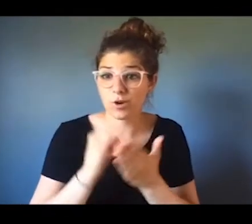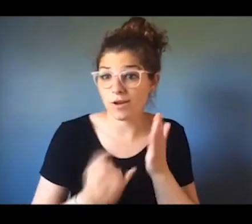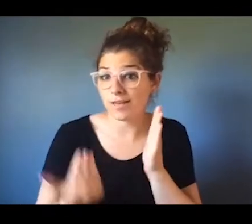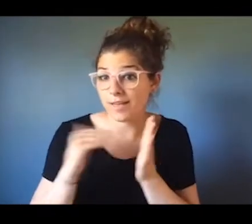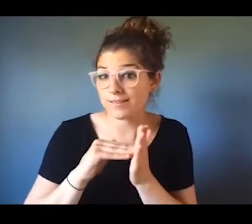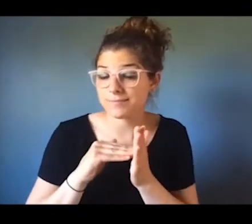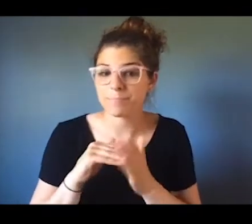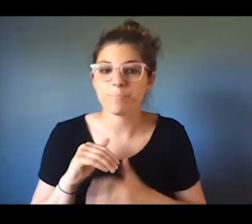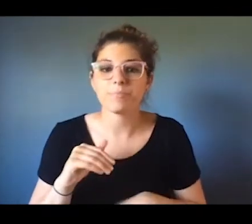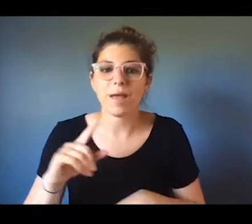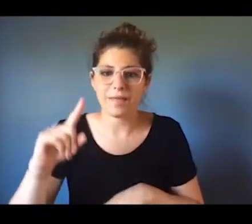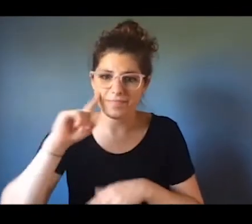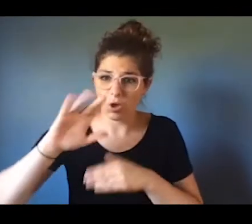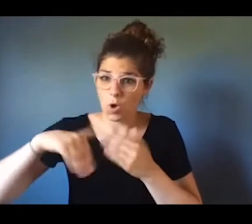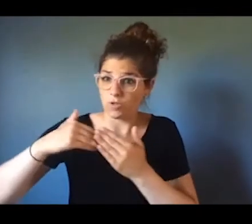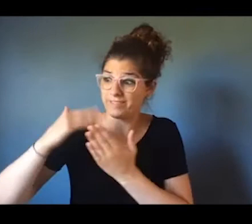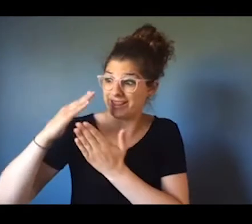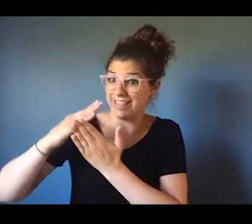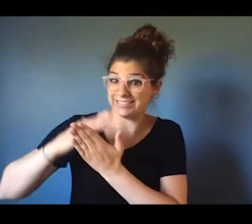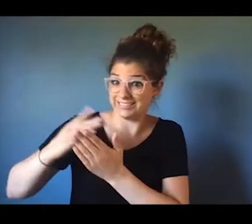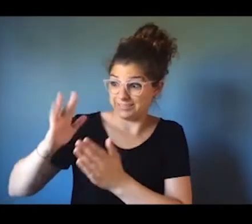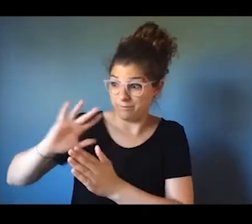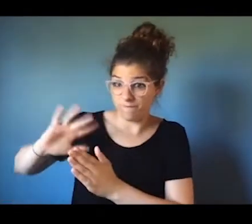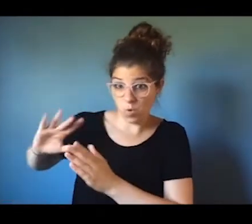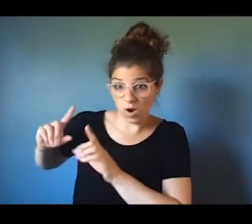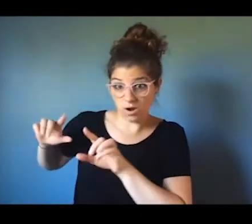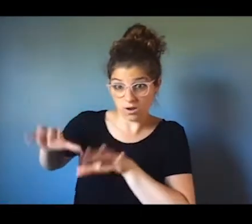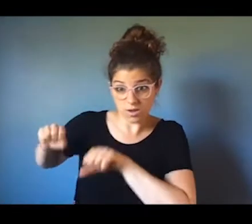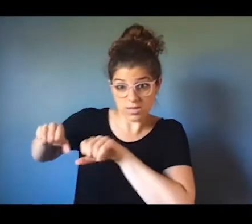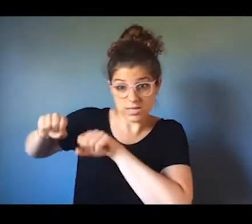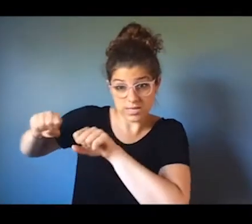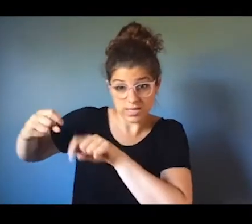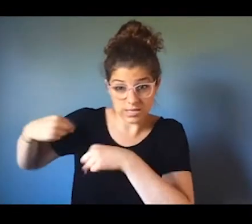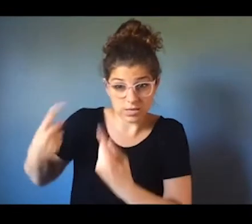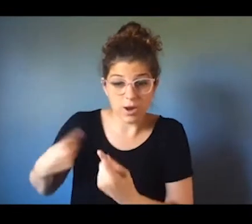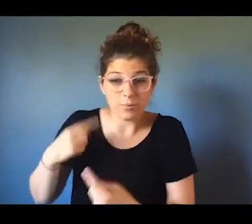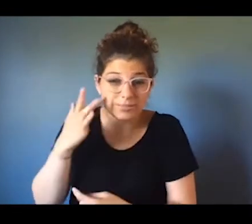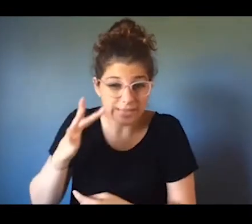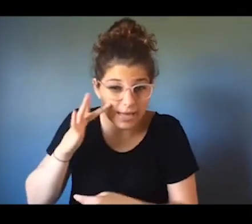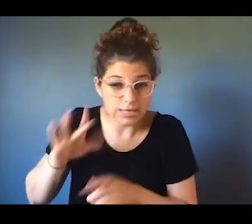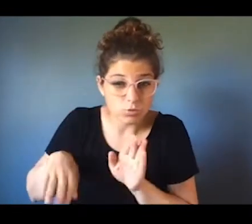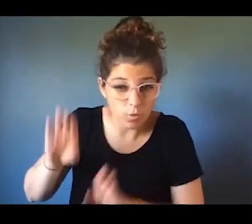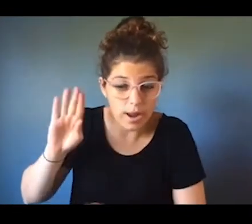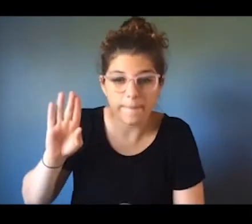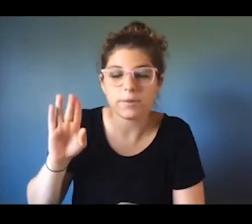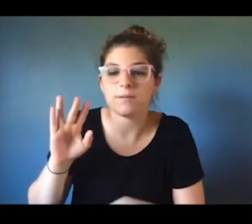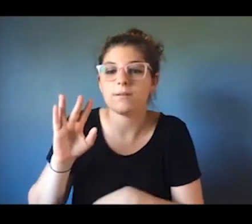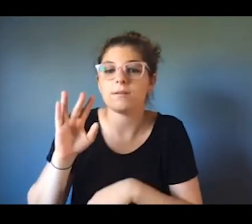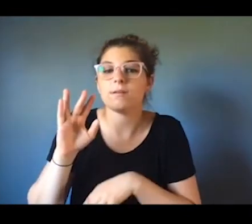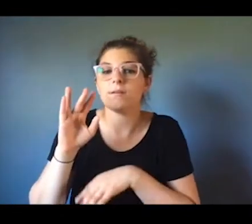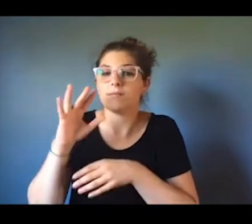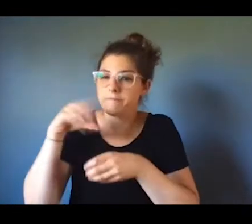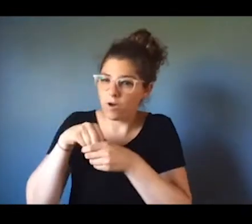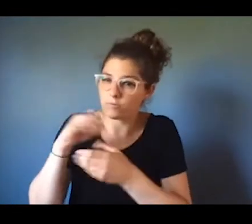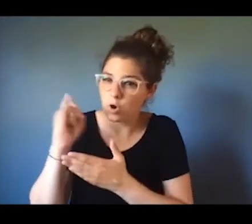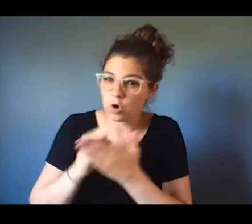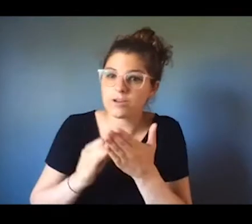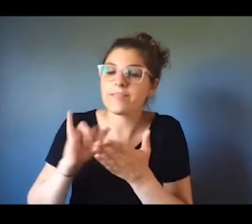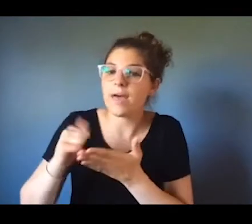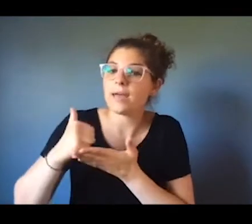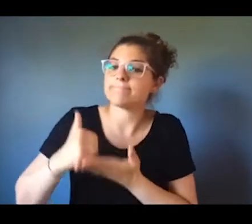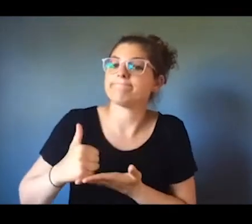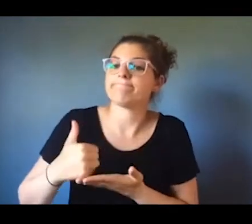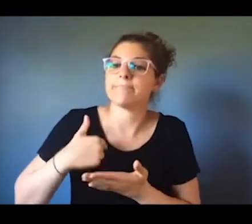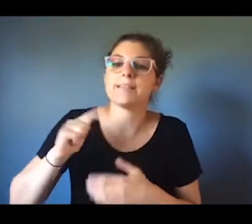how to draw again. But I think all of the lessons that I had before whenever I was sighted and I was growing up, being into art